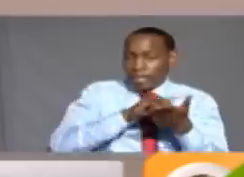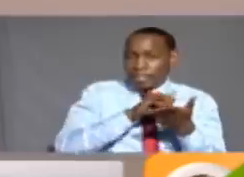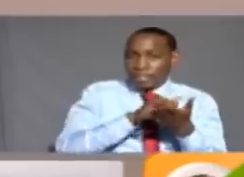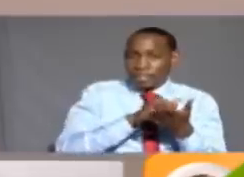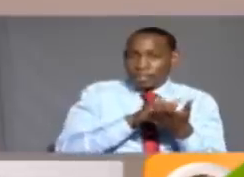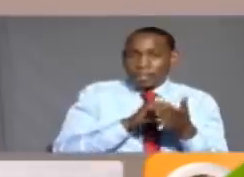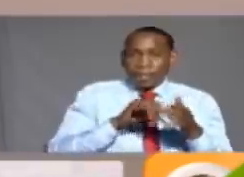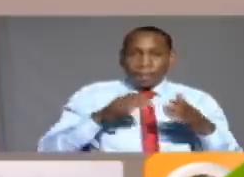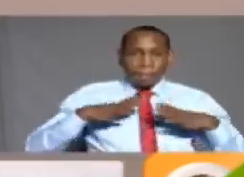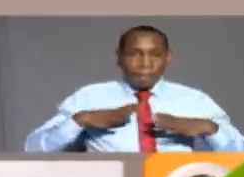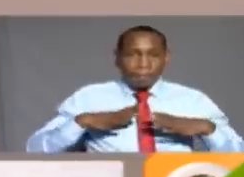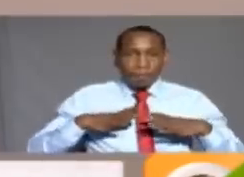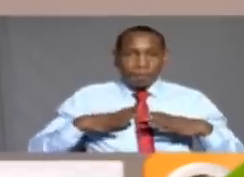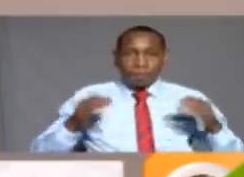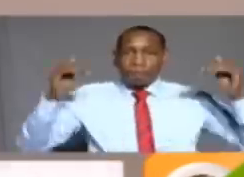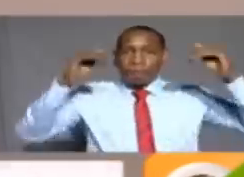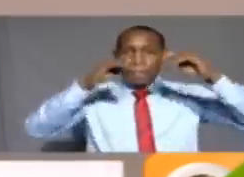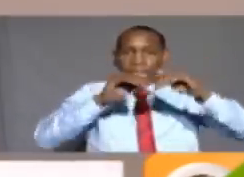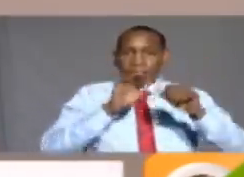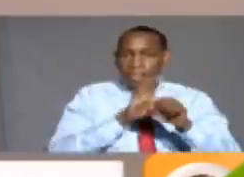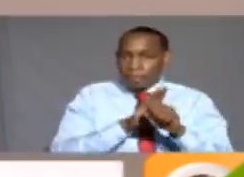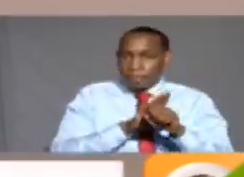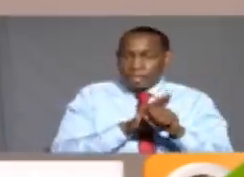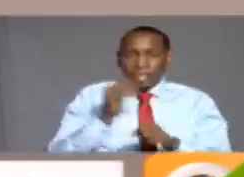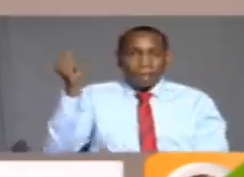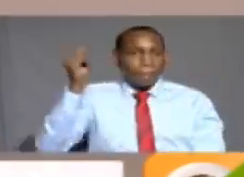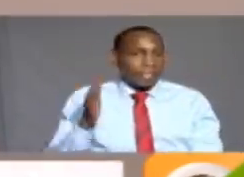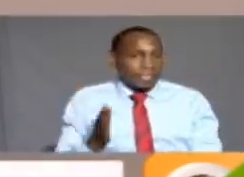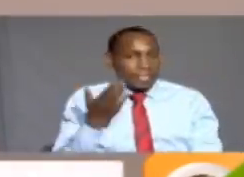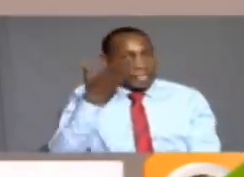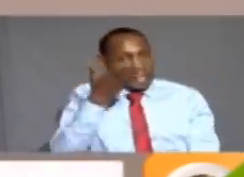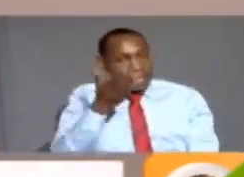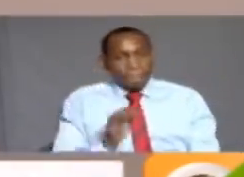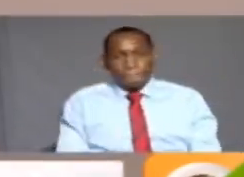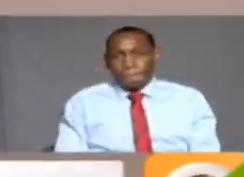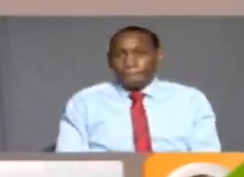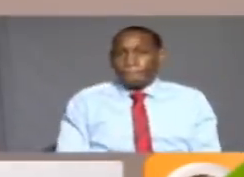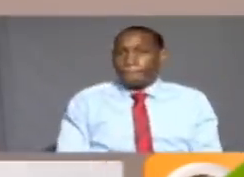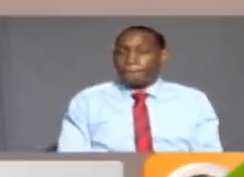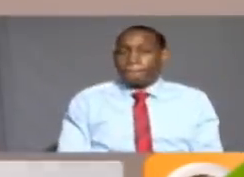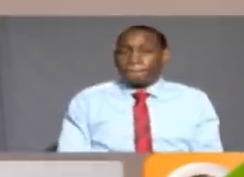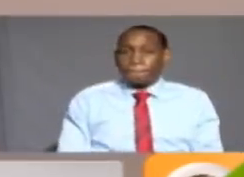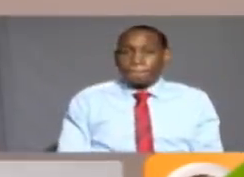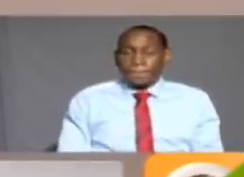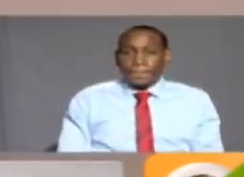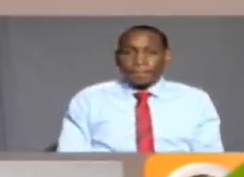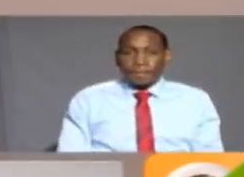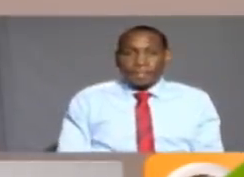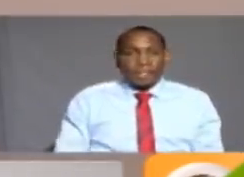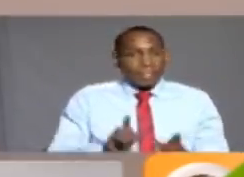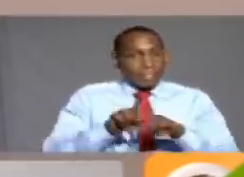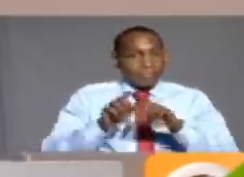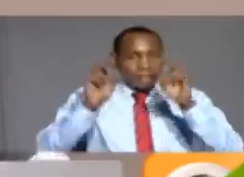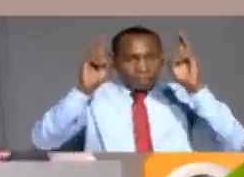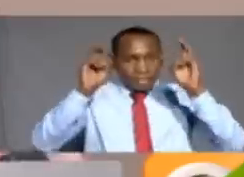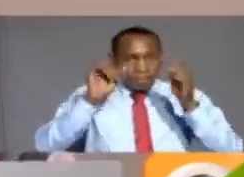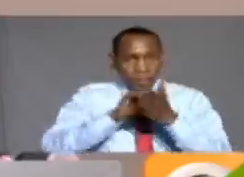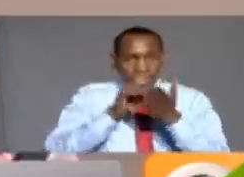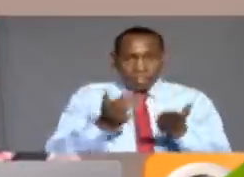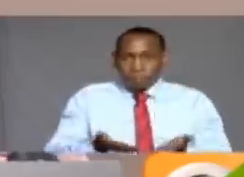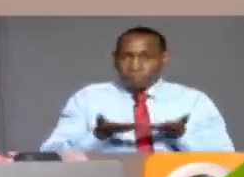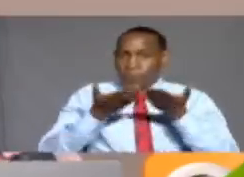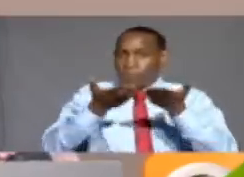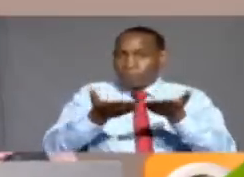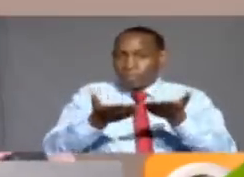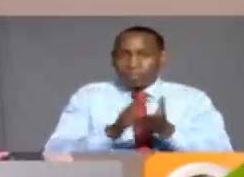even the people sitting there, majority of them are politicians? There is, you know, if you look at even the issues that are coming on